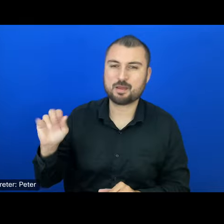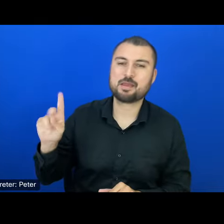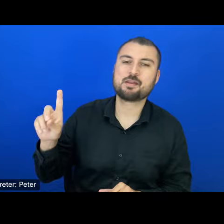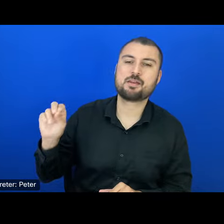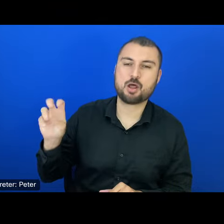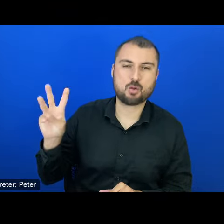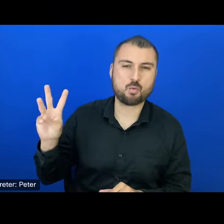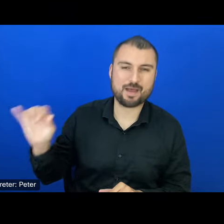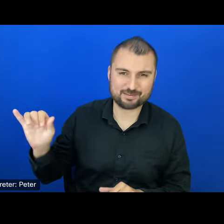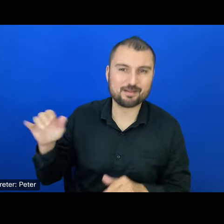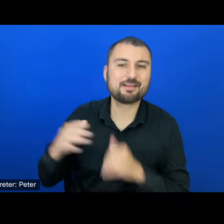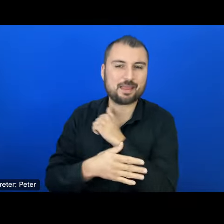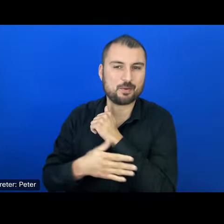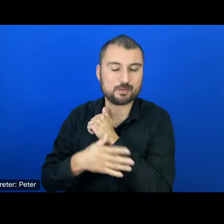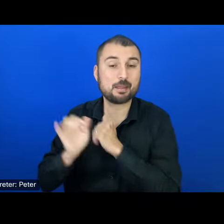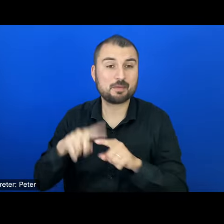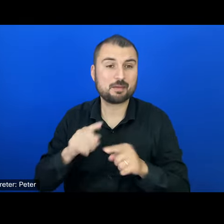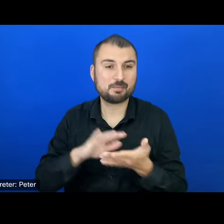site in